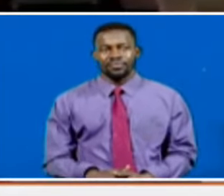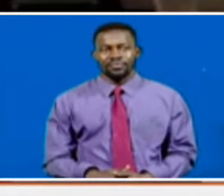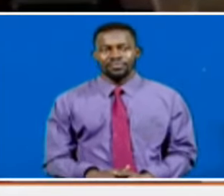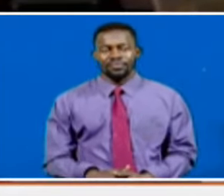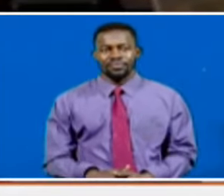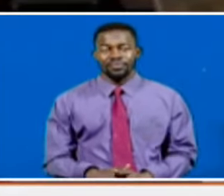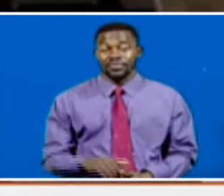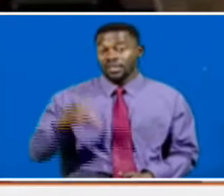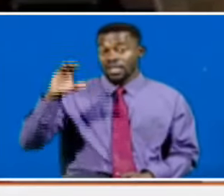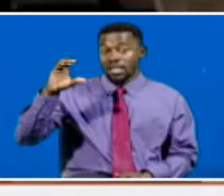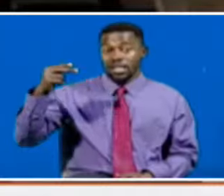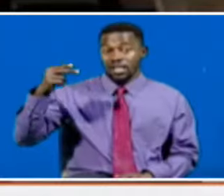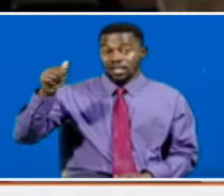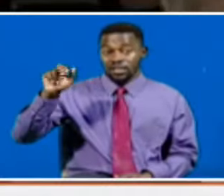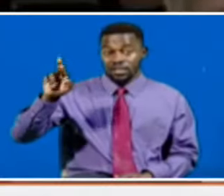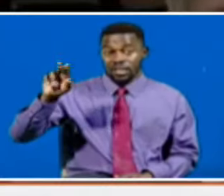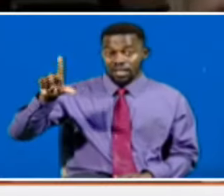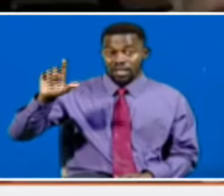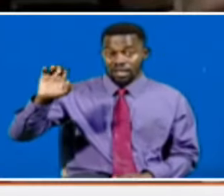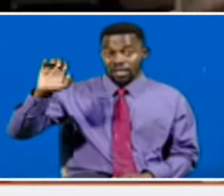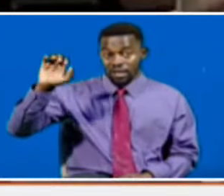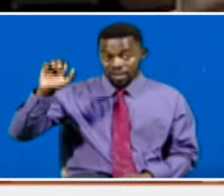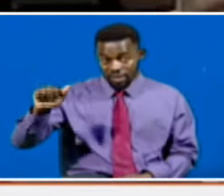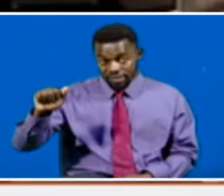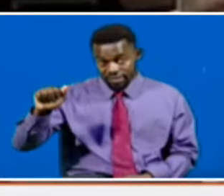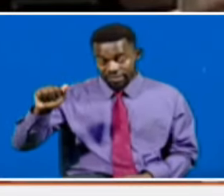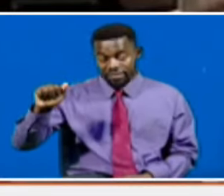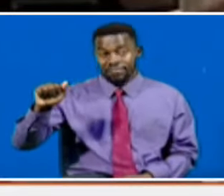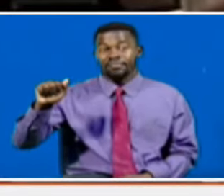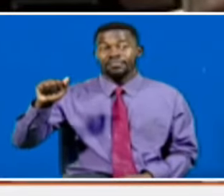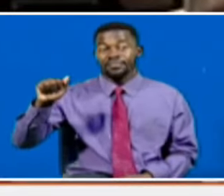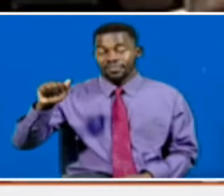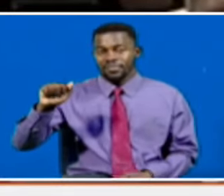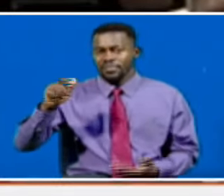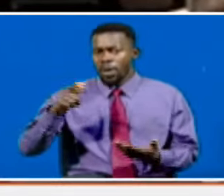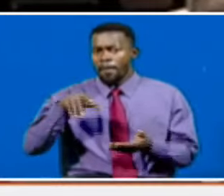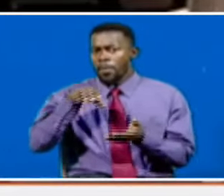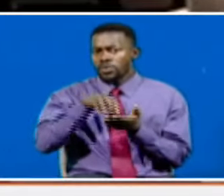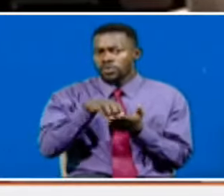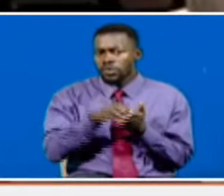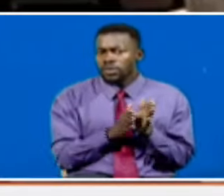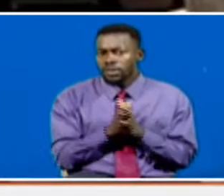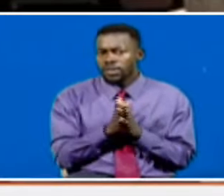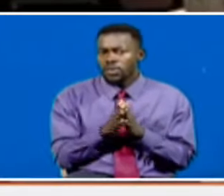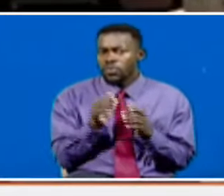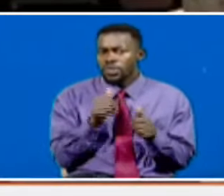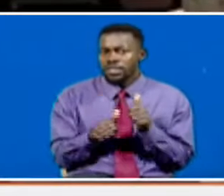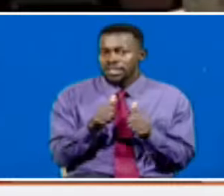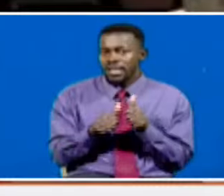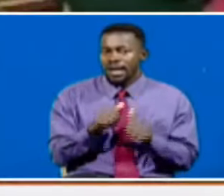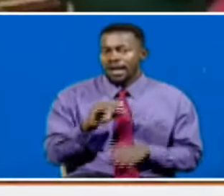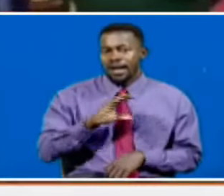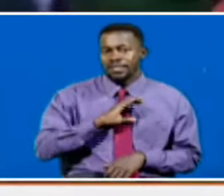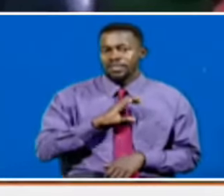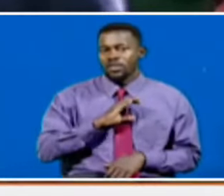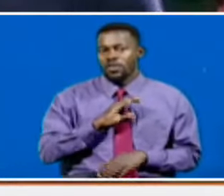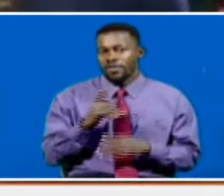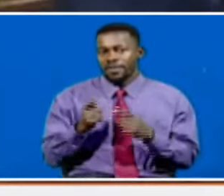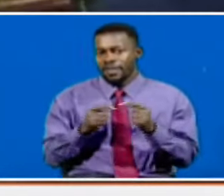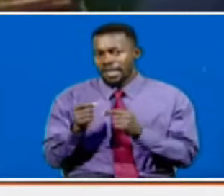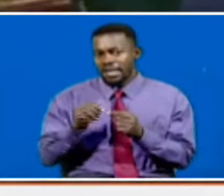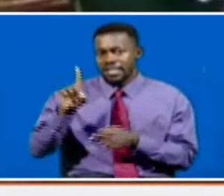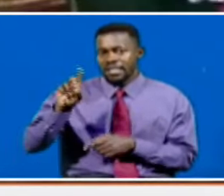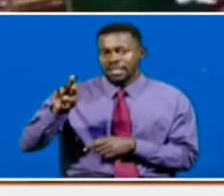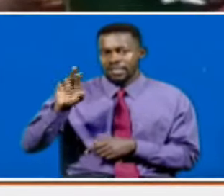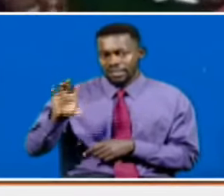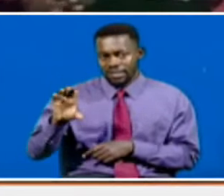Mr. Charles Githinji Kairu as Consul General, Goma, Democratic Republic of Congo. The MPs had